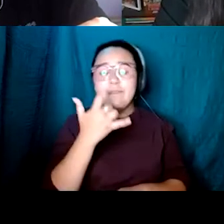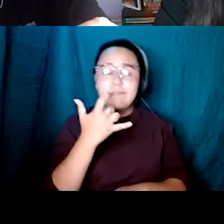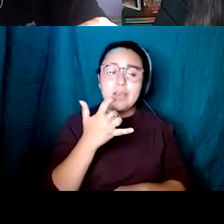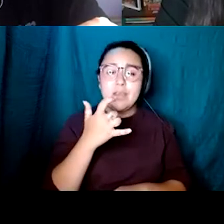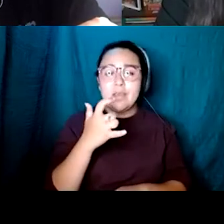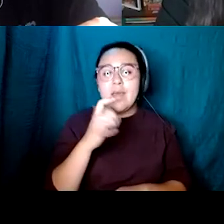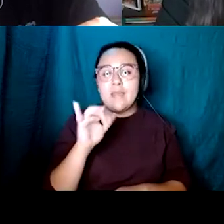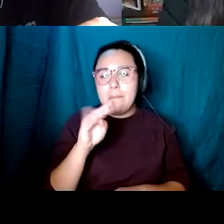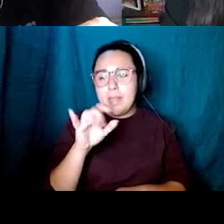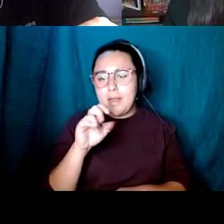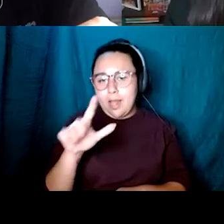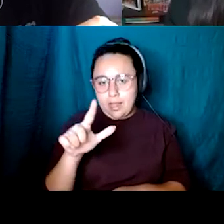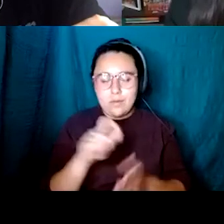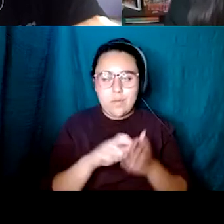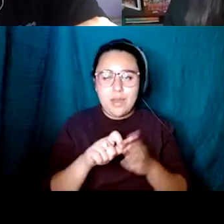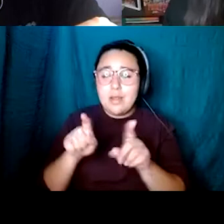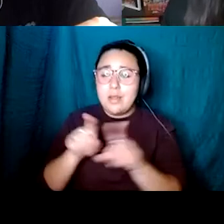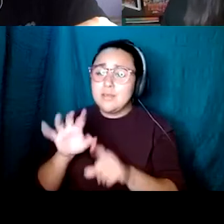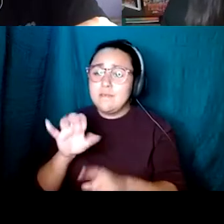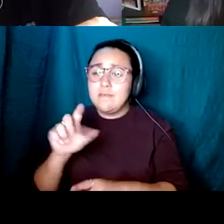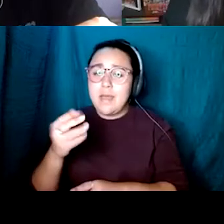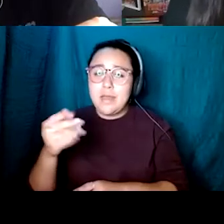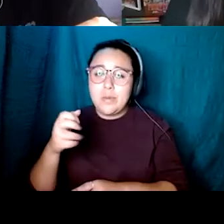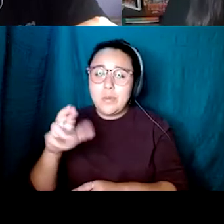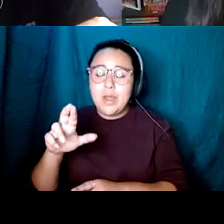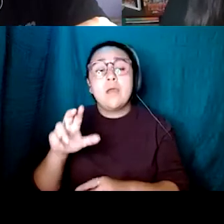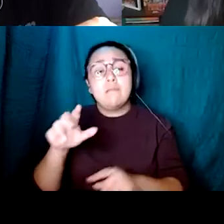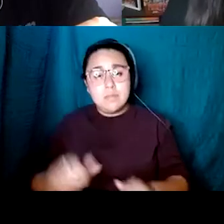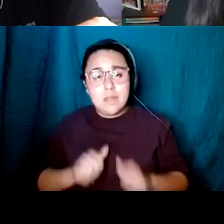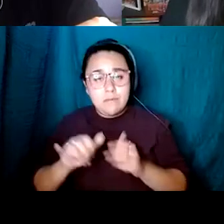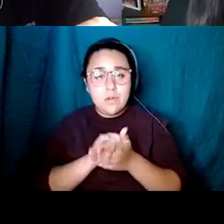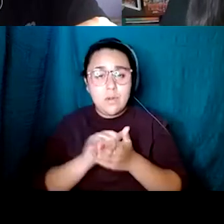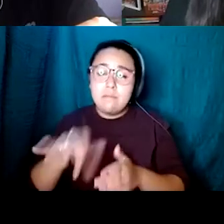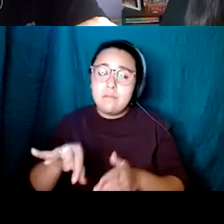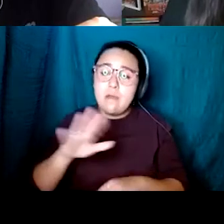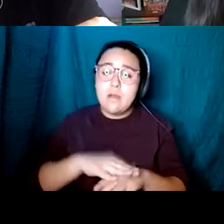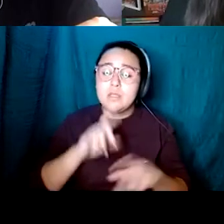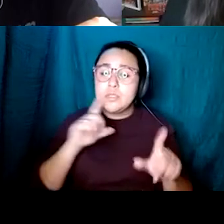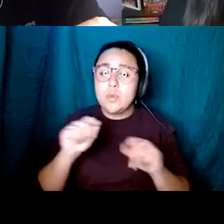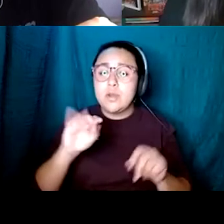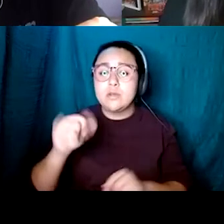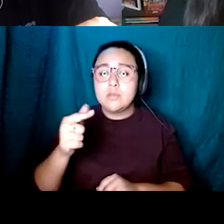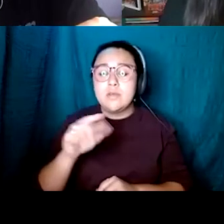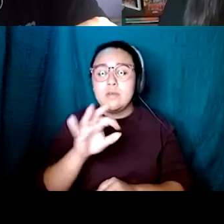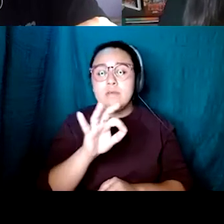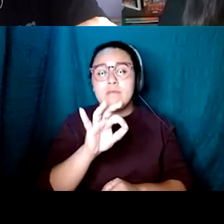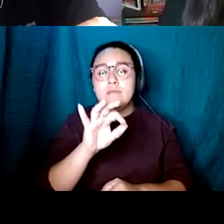and Fat and Queer. They live in New York and can be found on Twitter and Instagram at Ferentini,